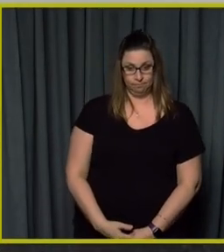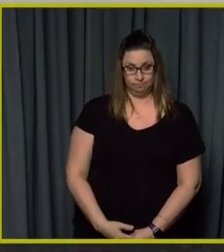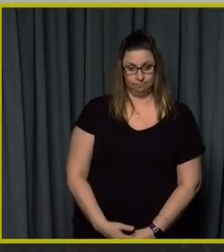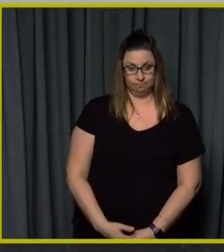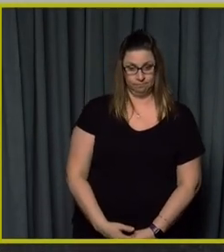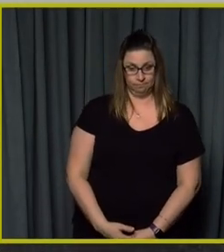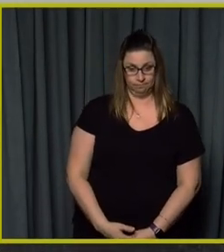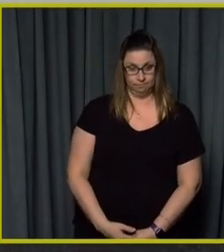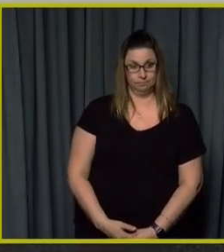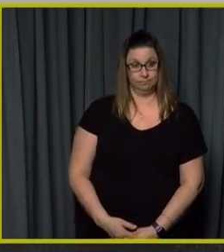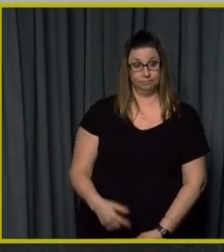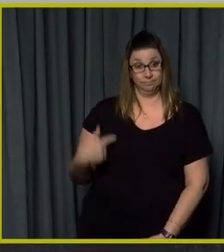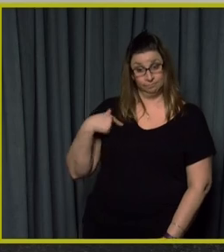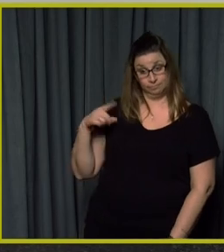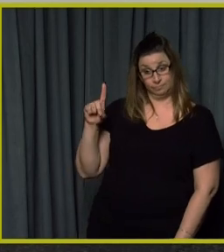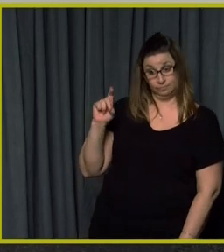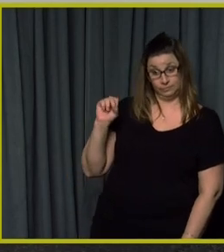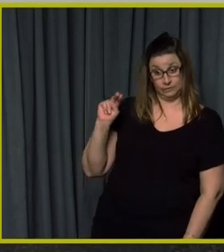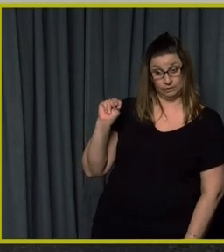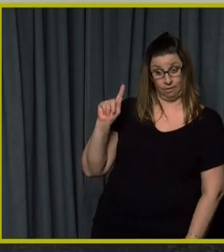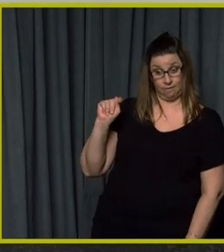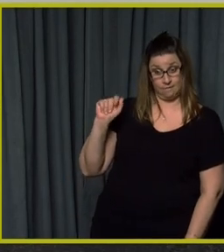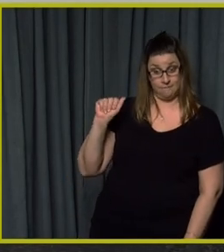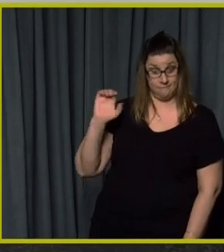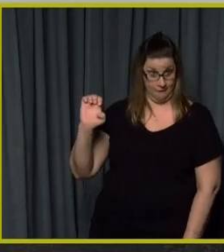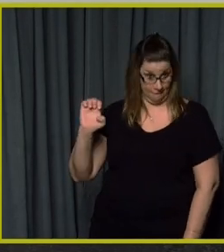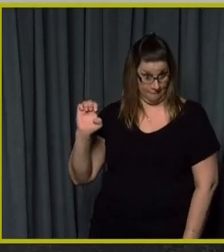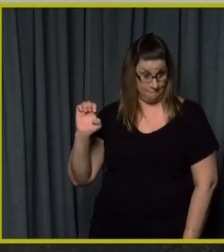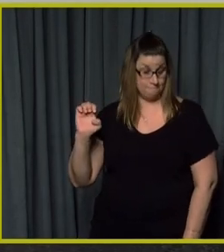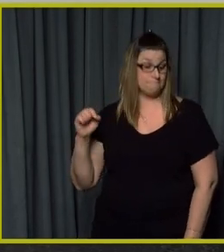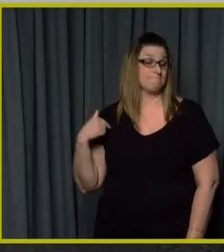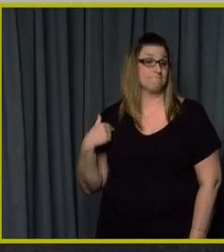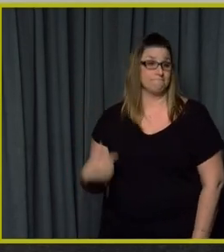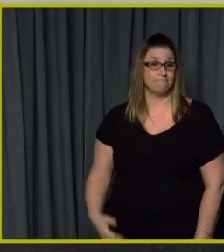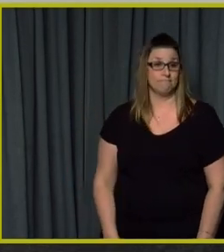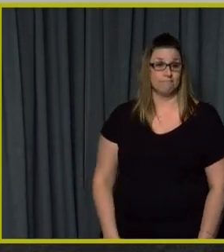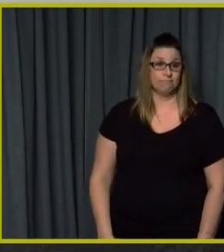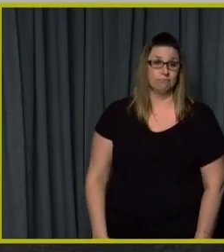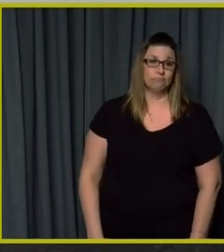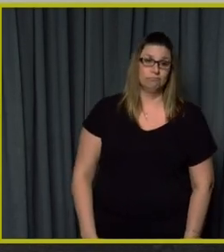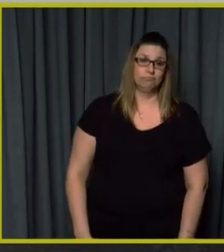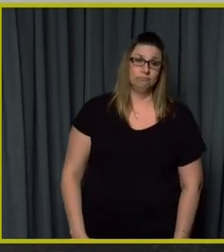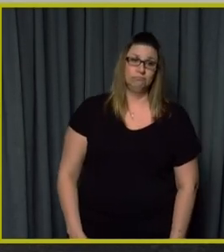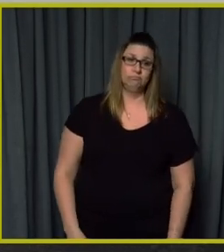Hi, I'm Dante Sharp. I was wrongfully convicted of murder in